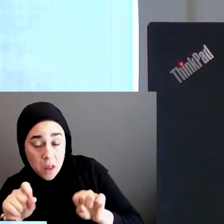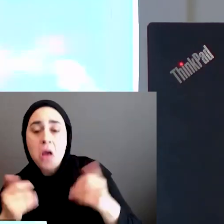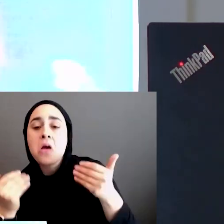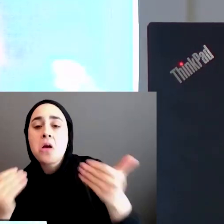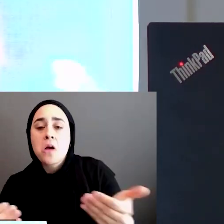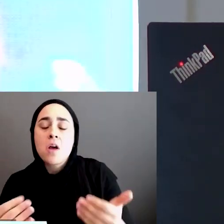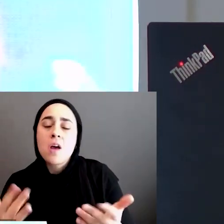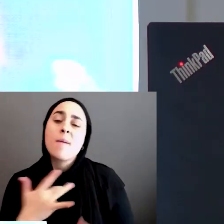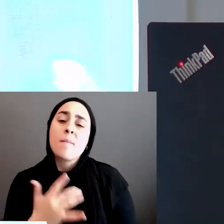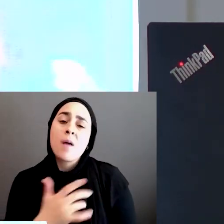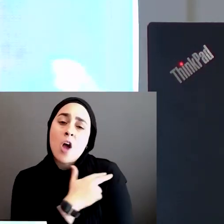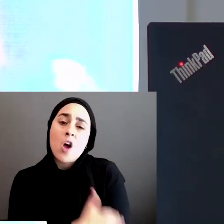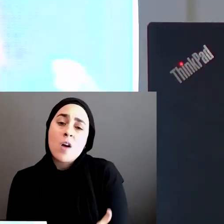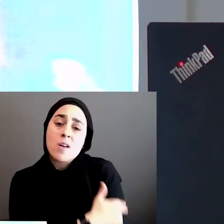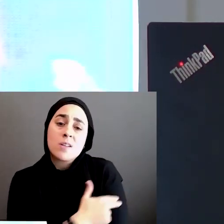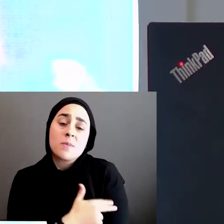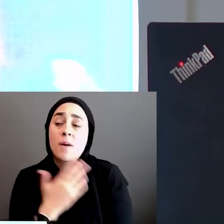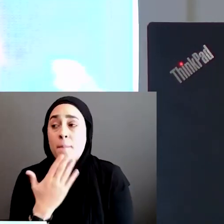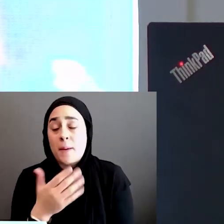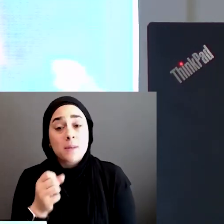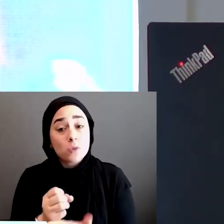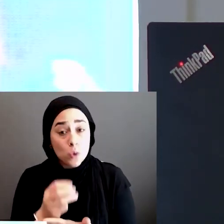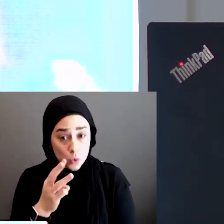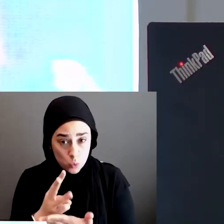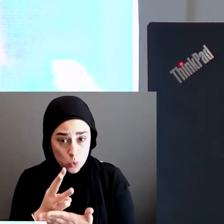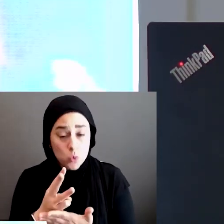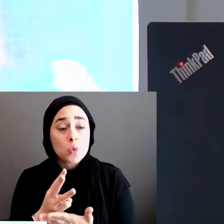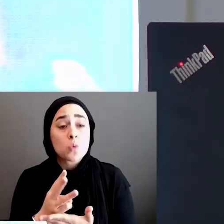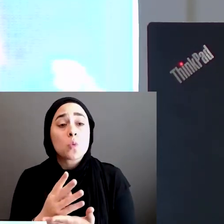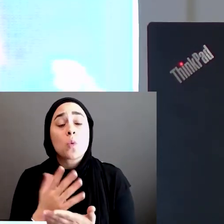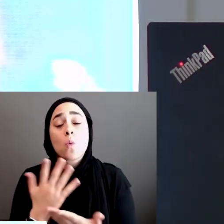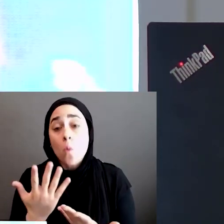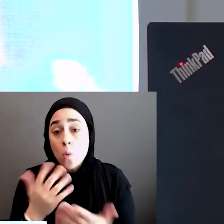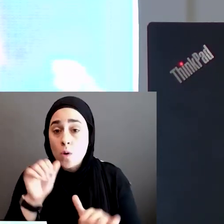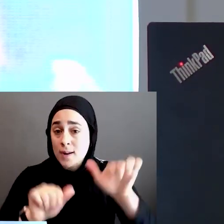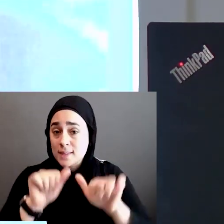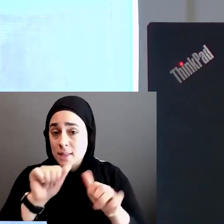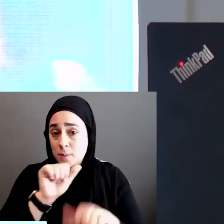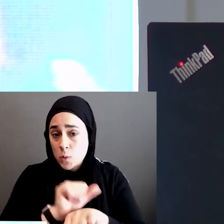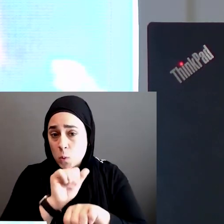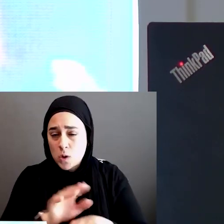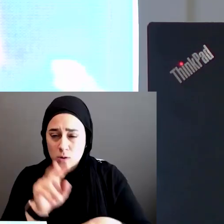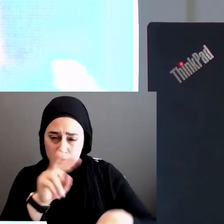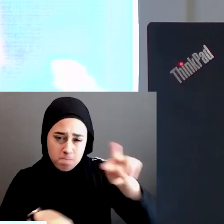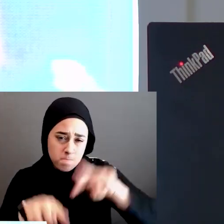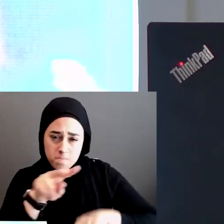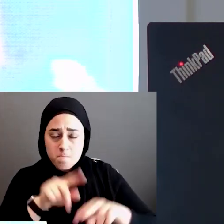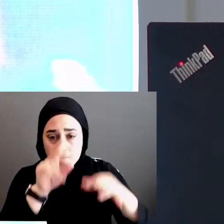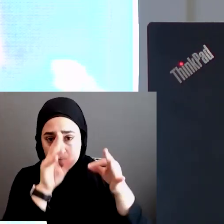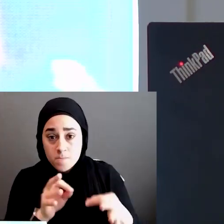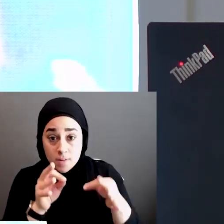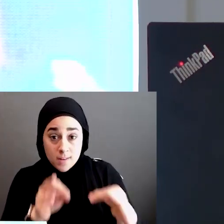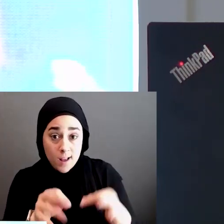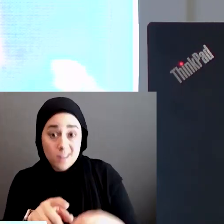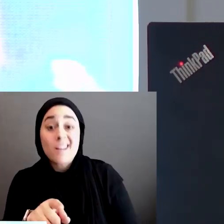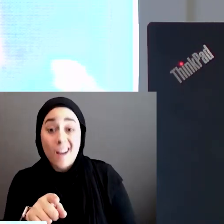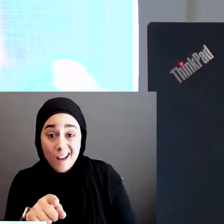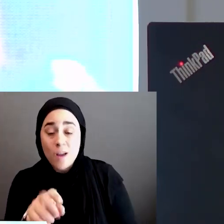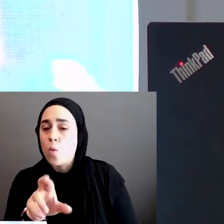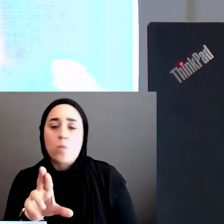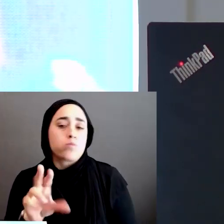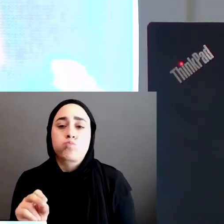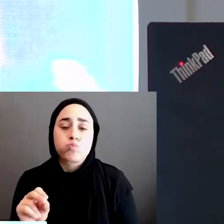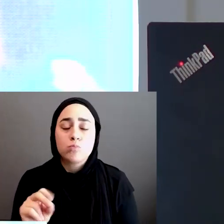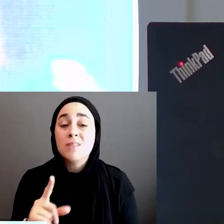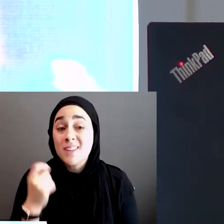Often in a hospital setting, it might be a social worker or an assessment worker trying to make some of those decisions. And the younger the